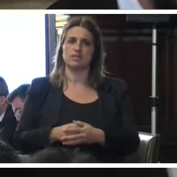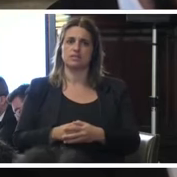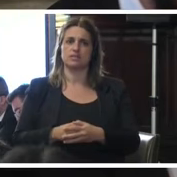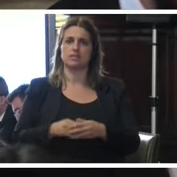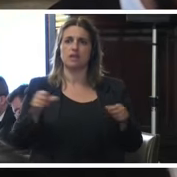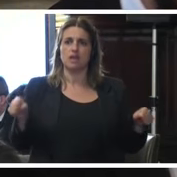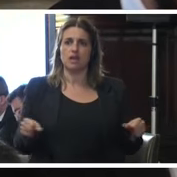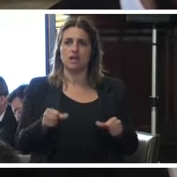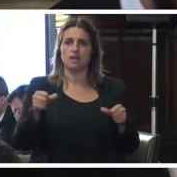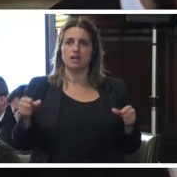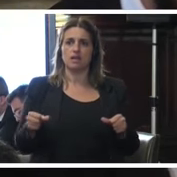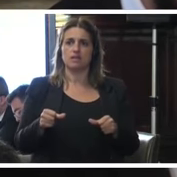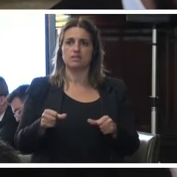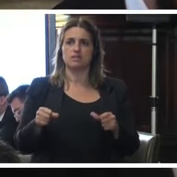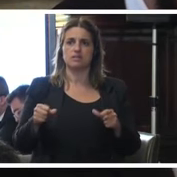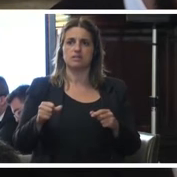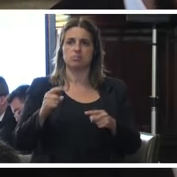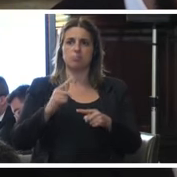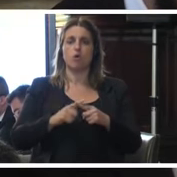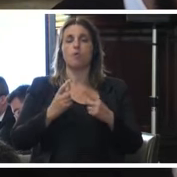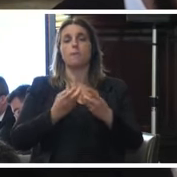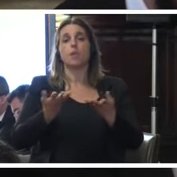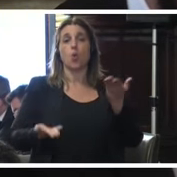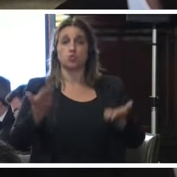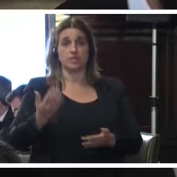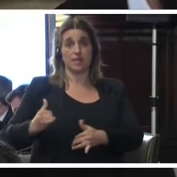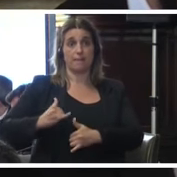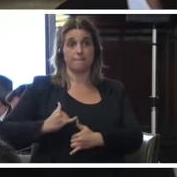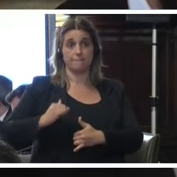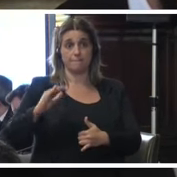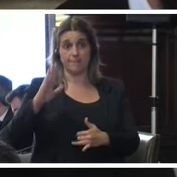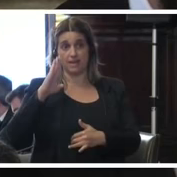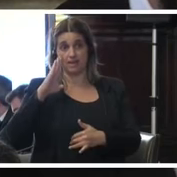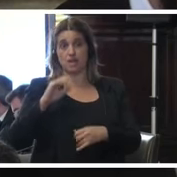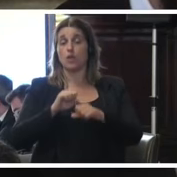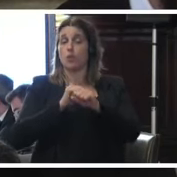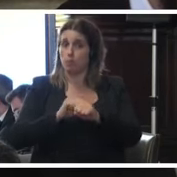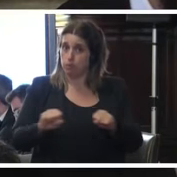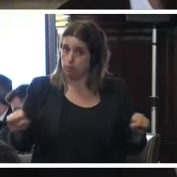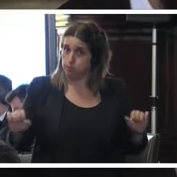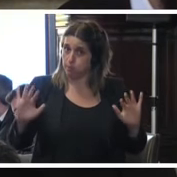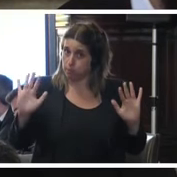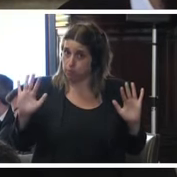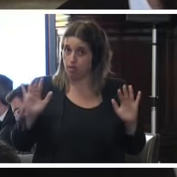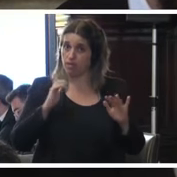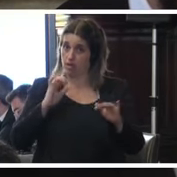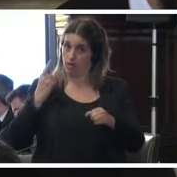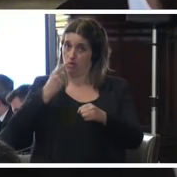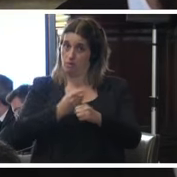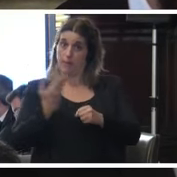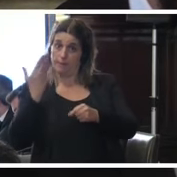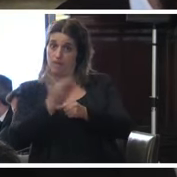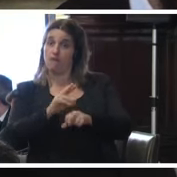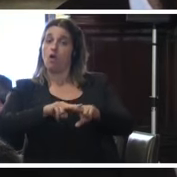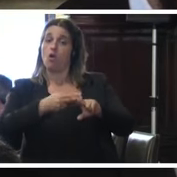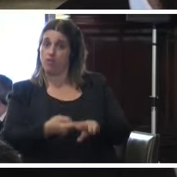The decisions made by the military justice can be object of an appeal to our Supreme Court. So they do not have the